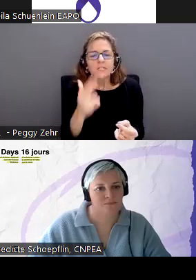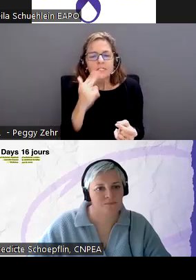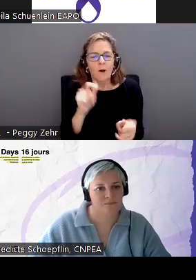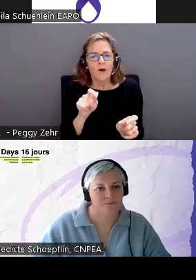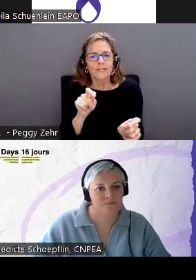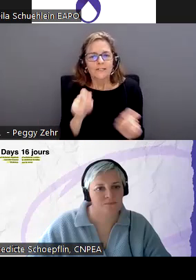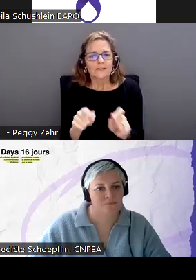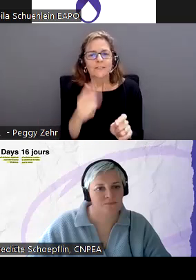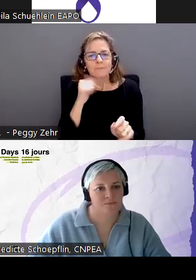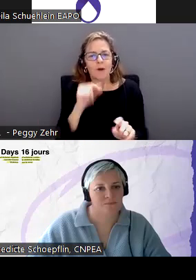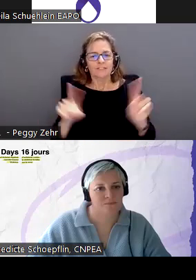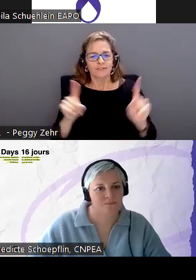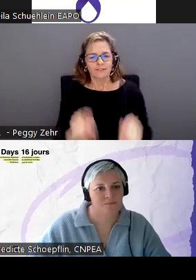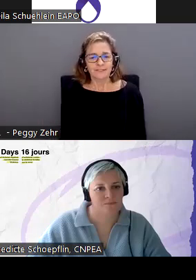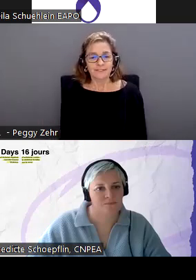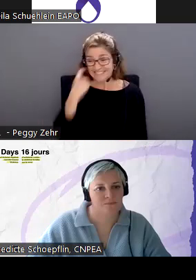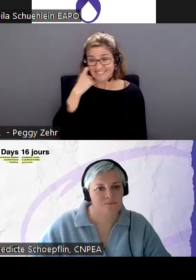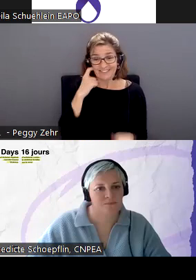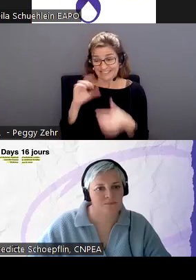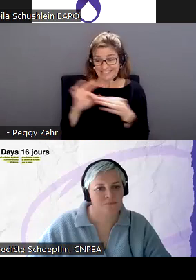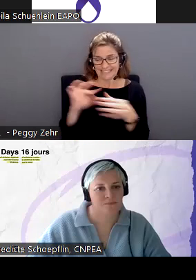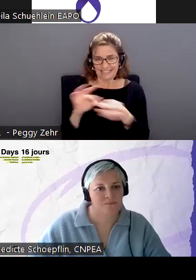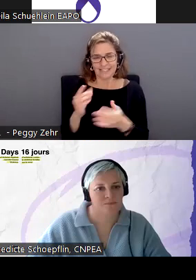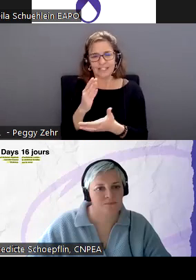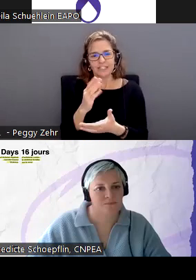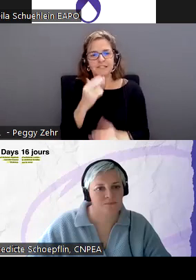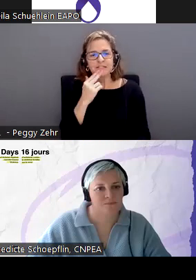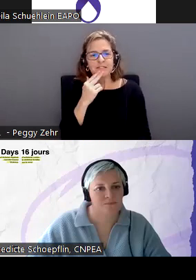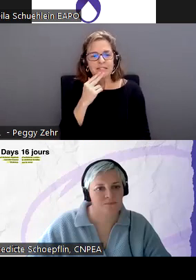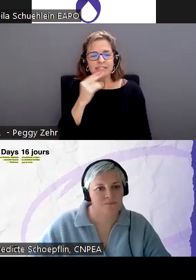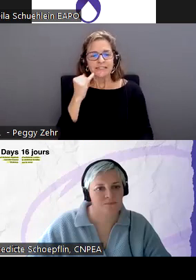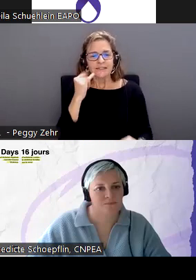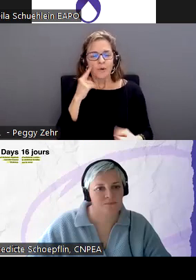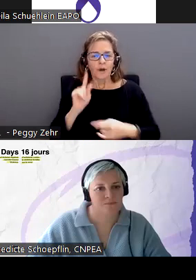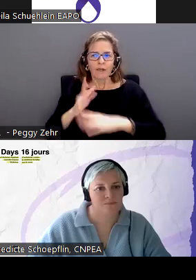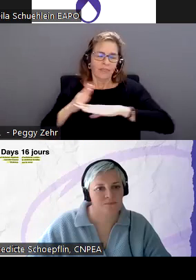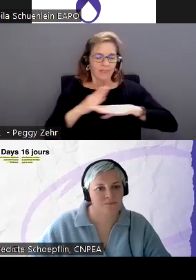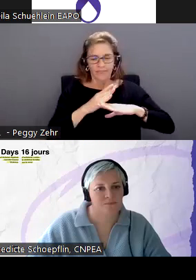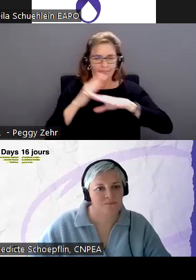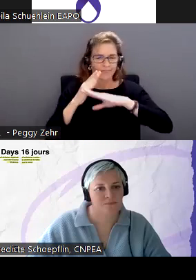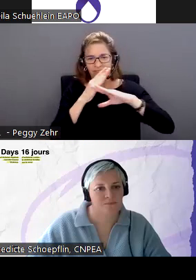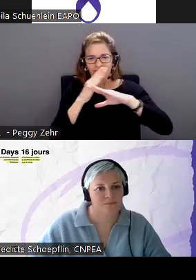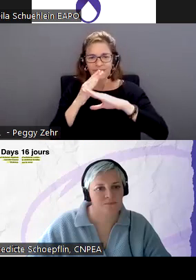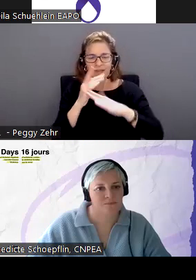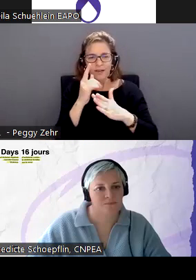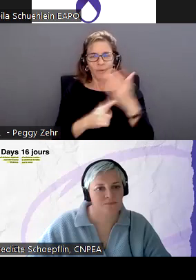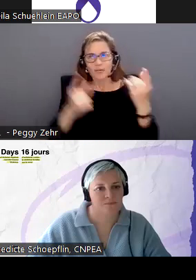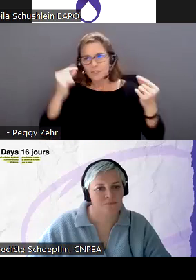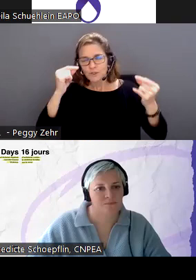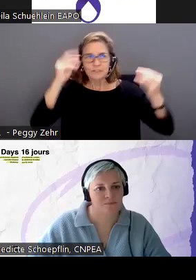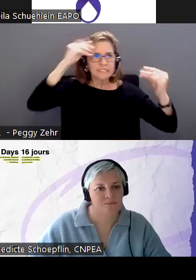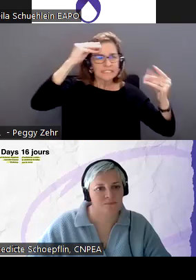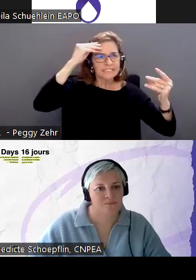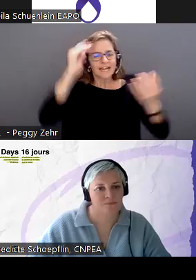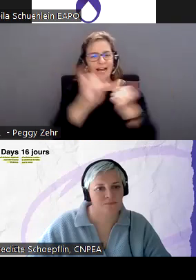are the kinds of dilemmas that I've wanted to put out to you and to say, this is, you know, the kind of ruminating we've been